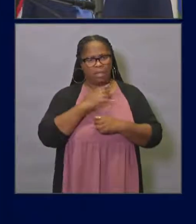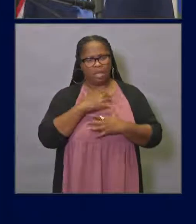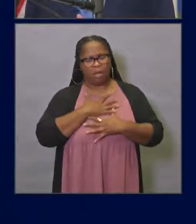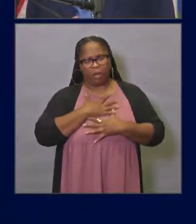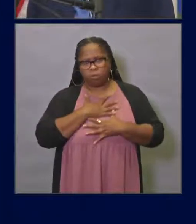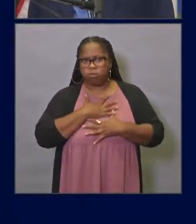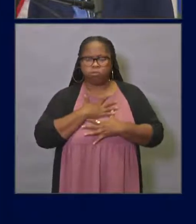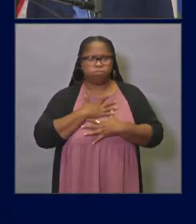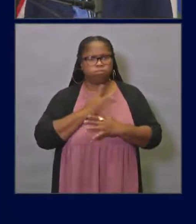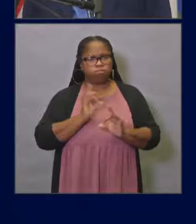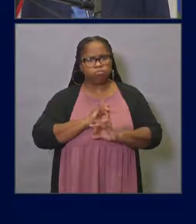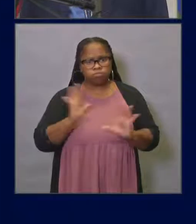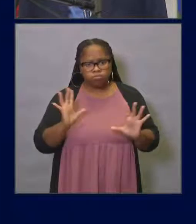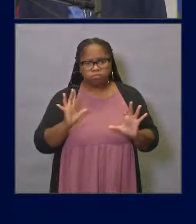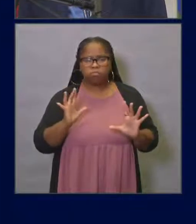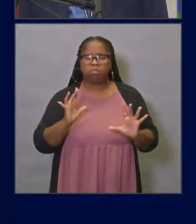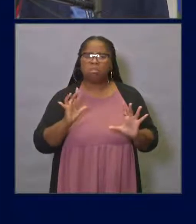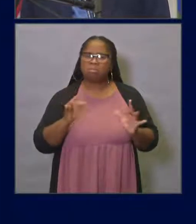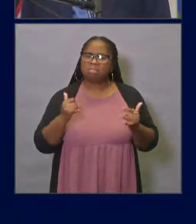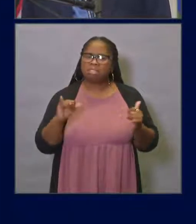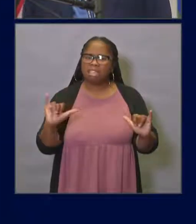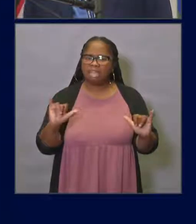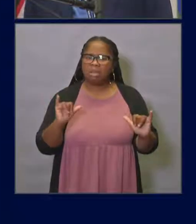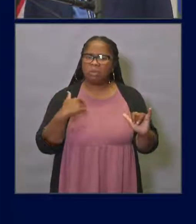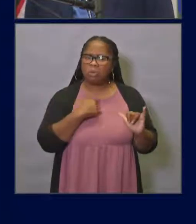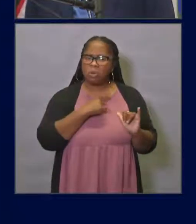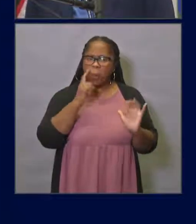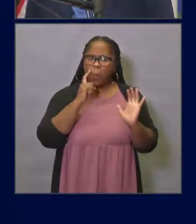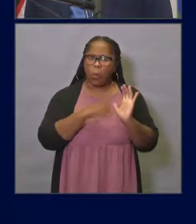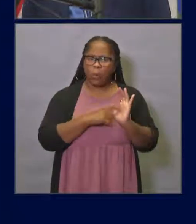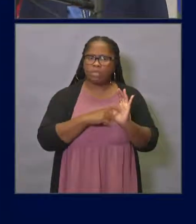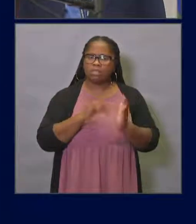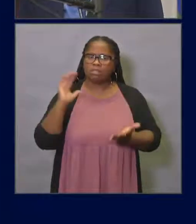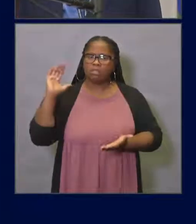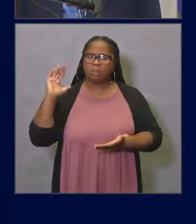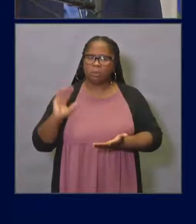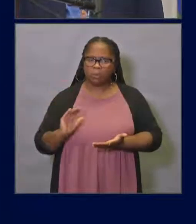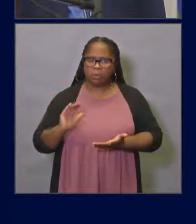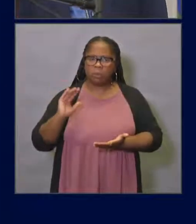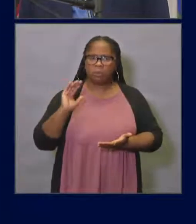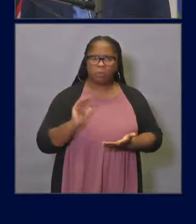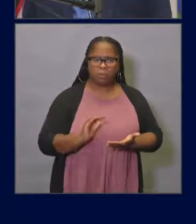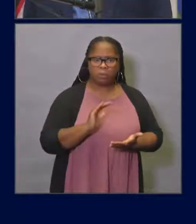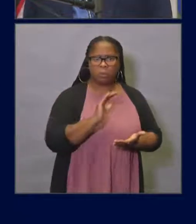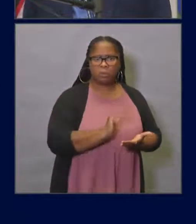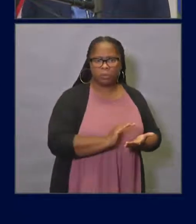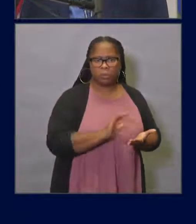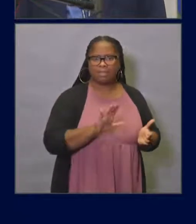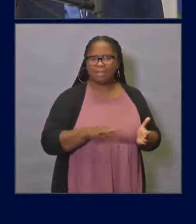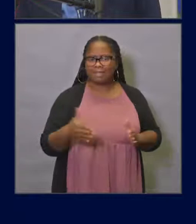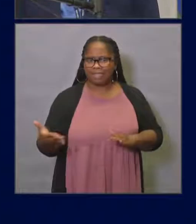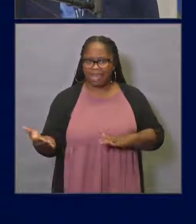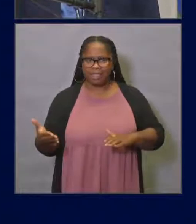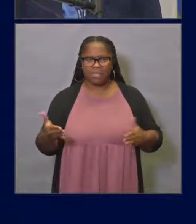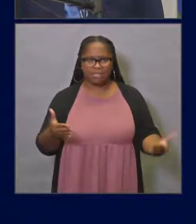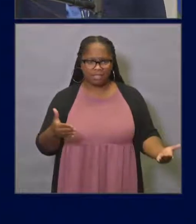we are encouraged that we continue to see decreases in people dying, and this is happening across all race and